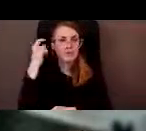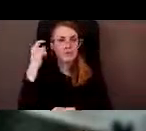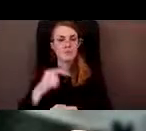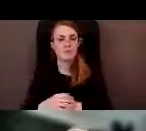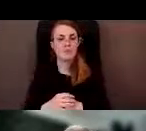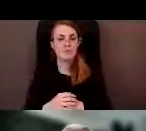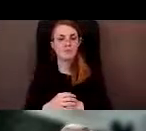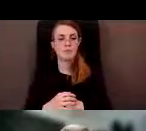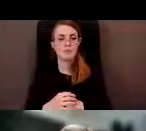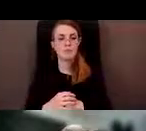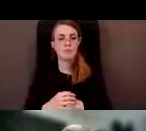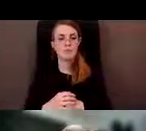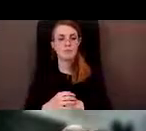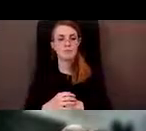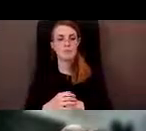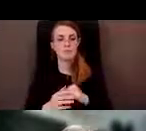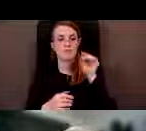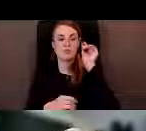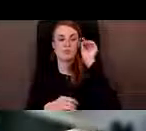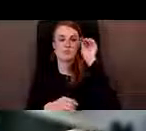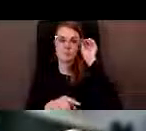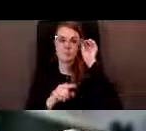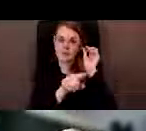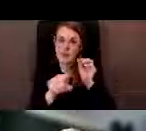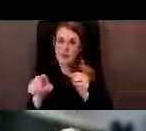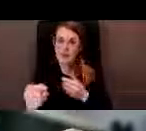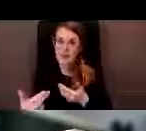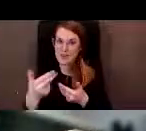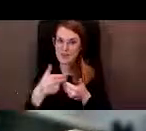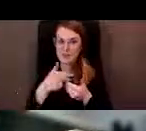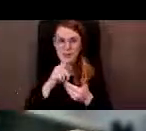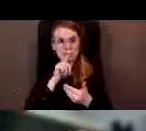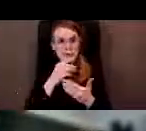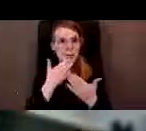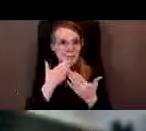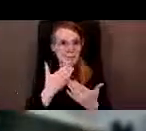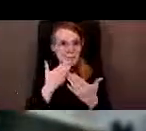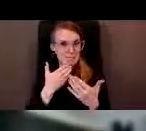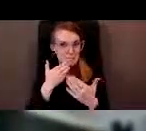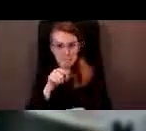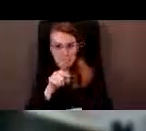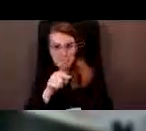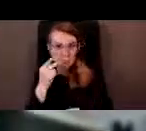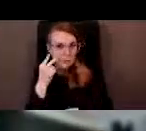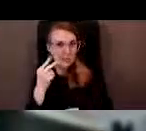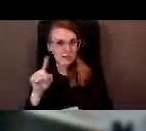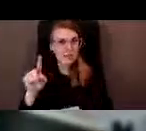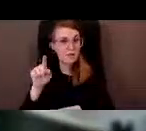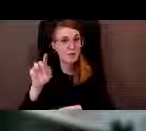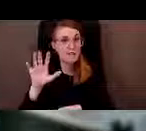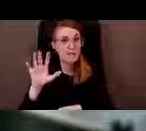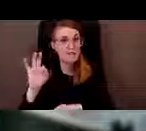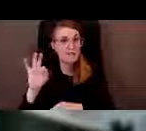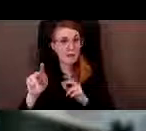We really appreciate all of you being here. As by our count at the bottom of the screen, you can see there are 159